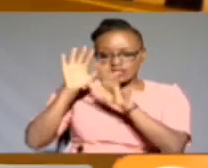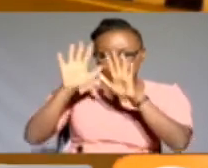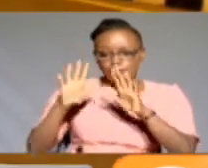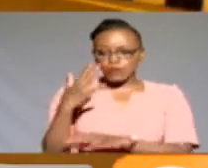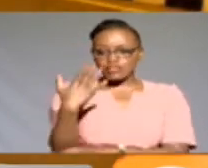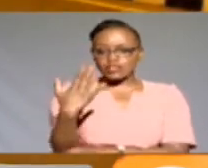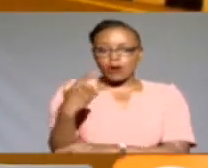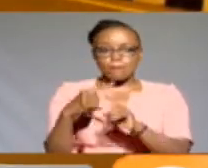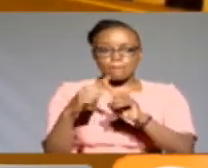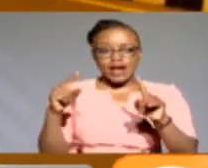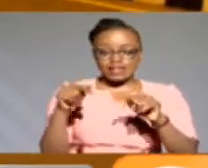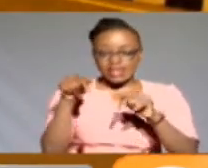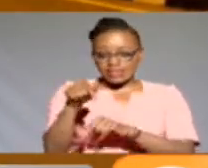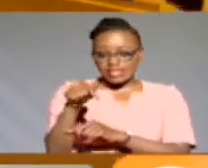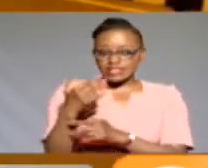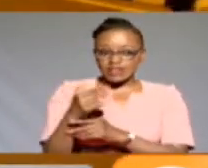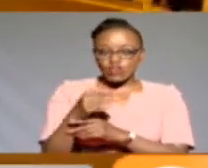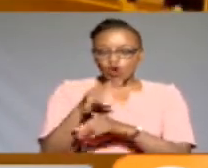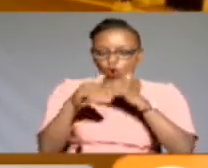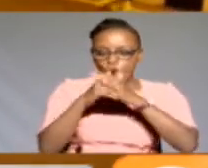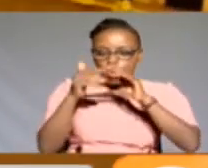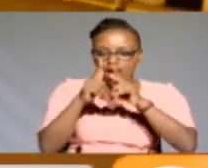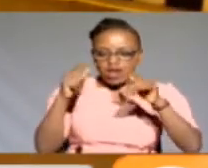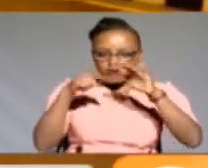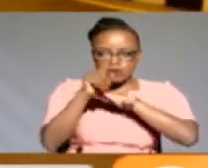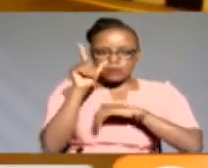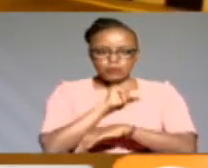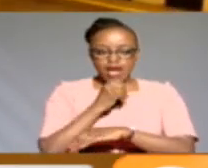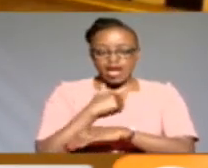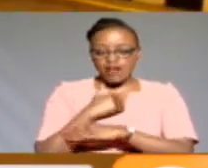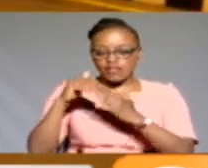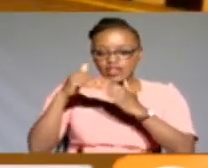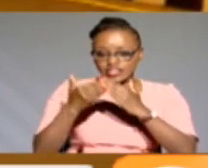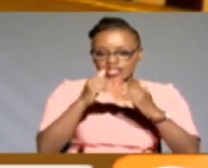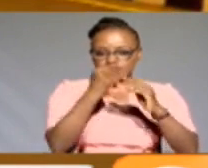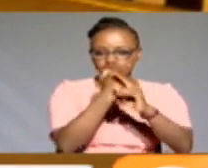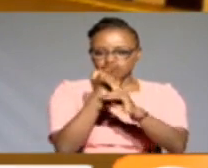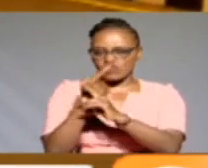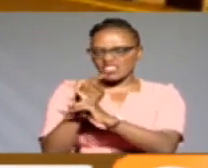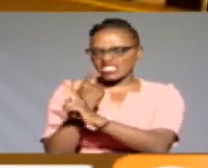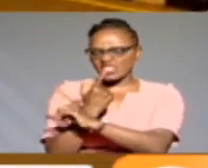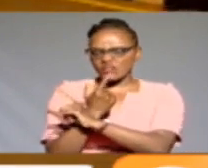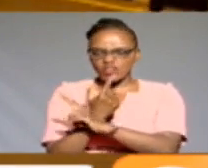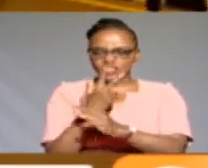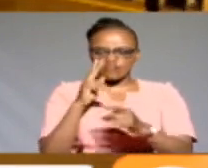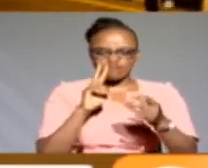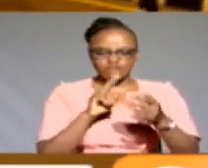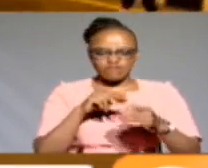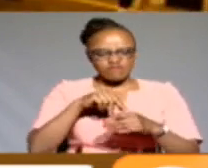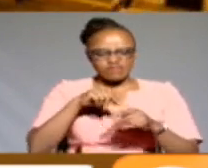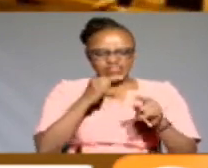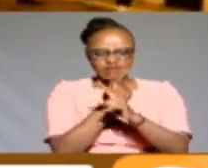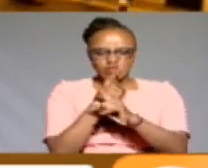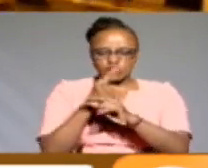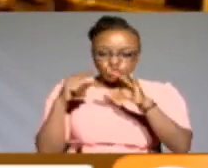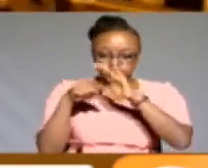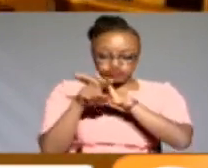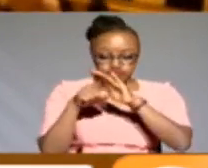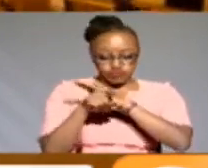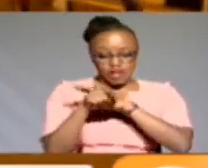document, but eventually they were all allowed in because they had the essential ticket and all the necessary credentials to access the facility,